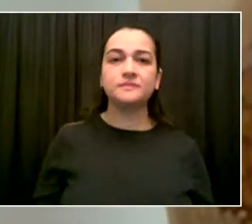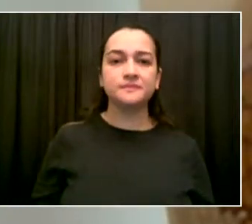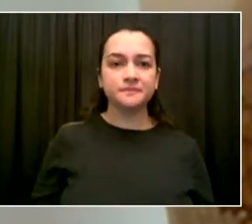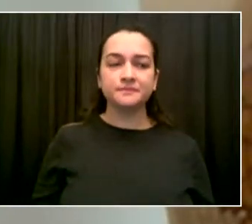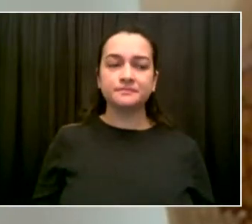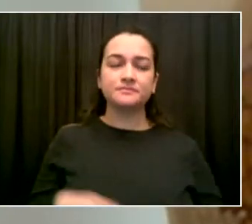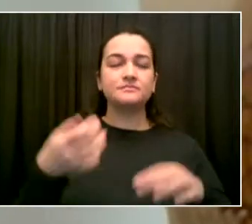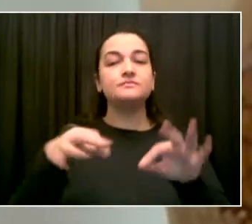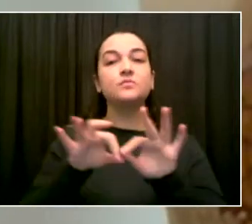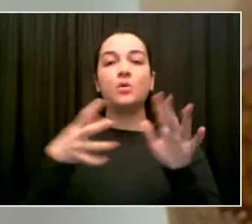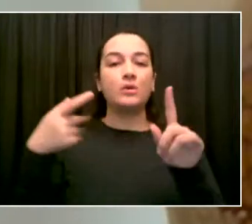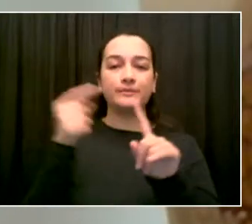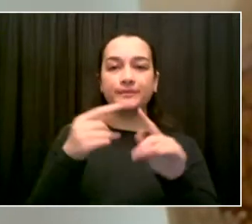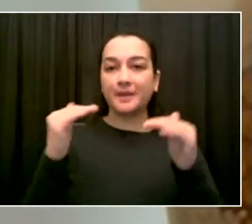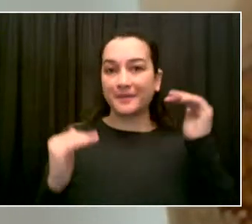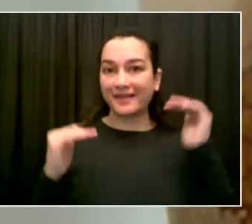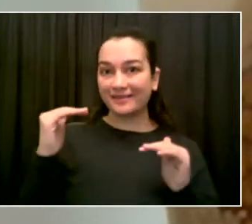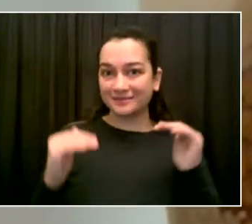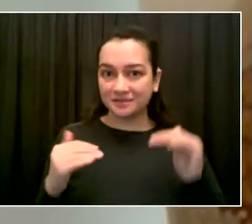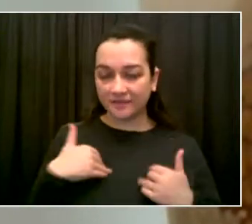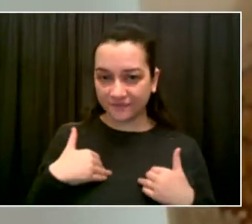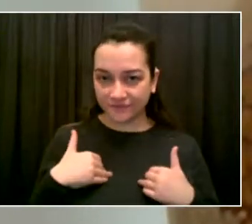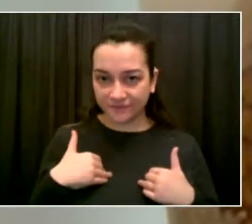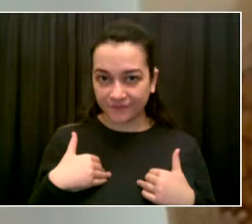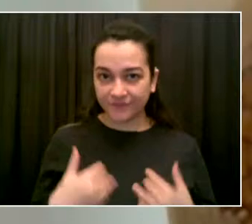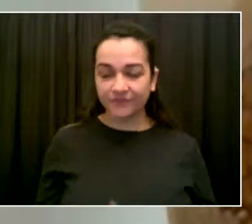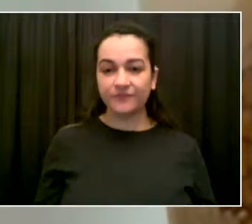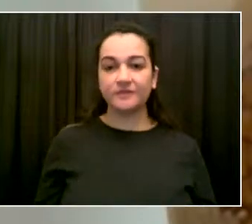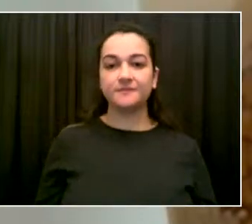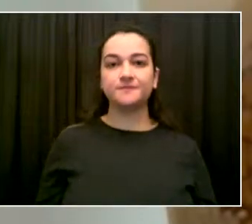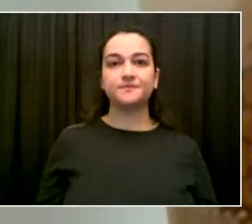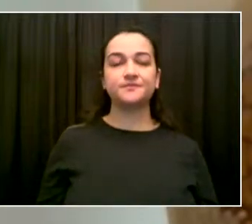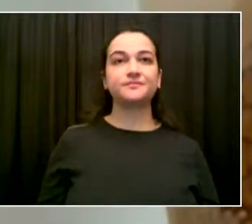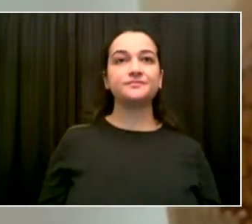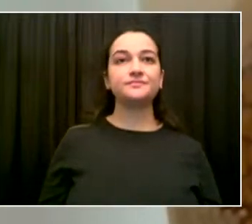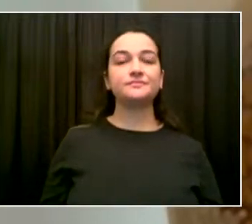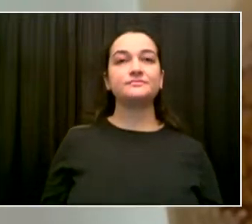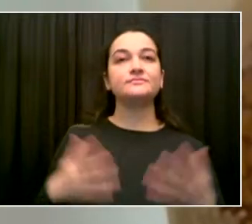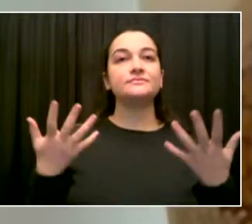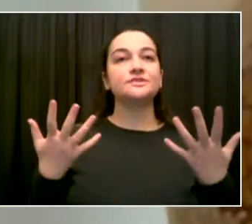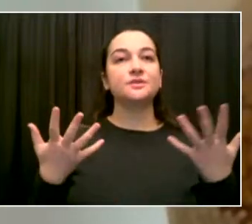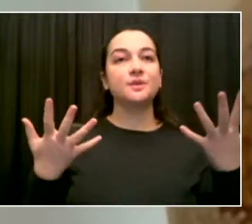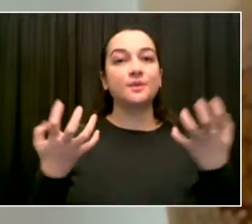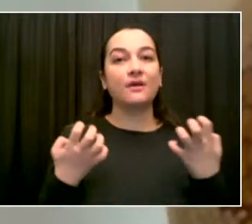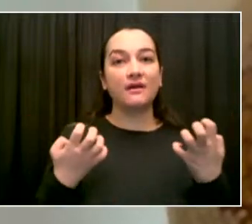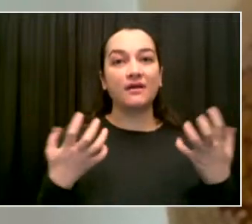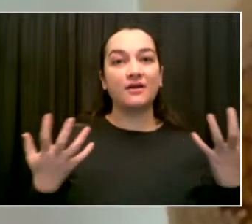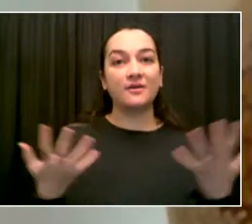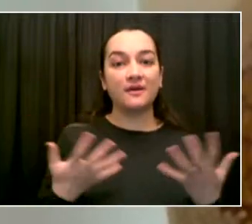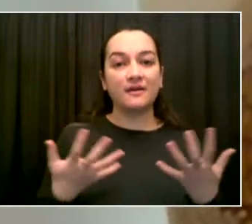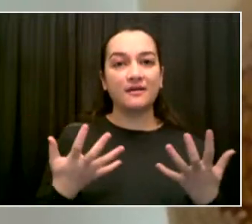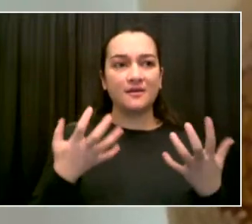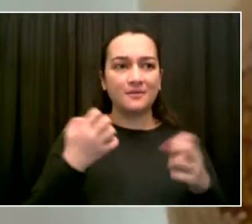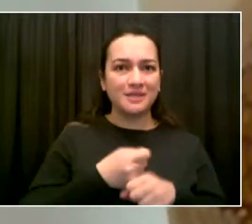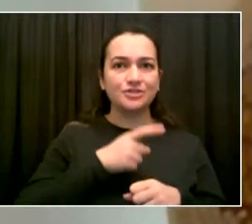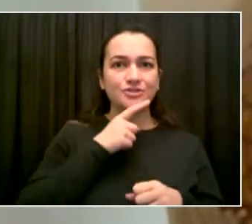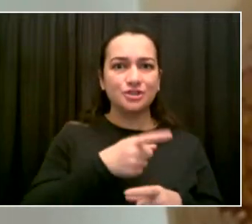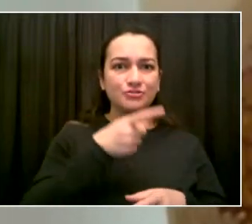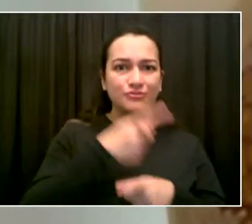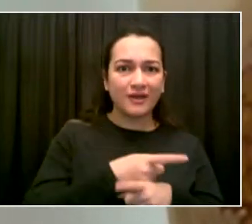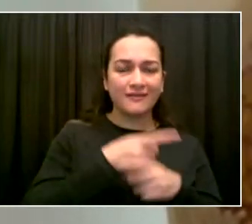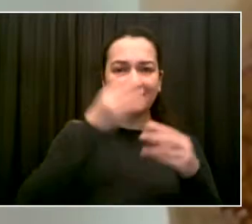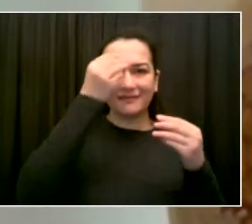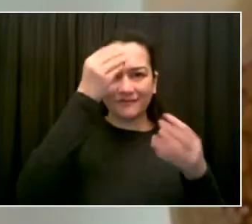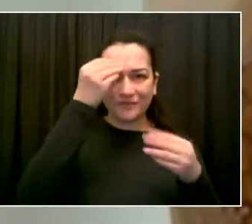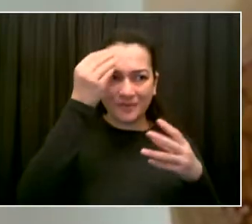basis, but we also have to balance how we can do this efficiently and appropriately as best we can. And we feel quite strongly that we're really able to strike